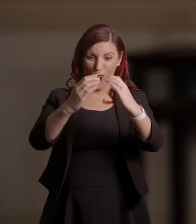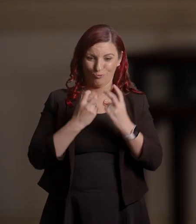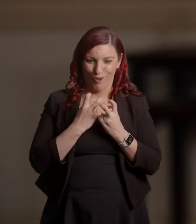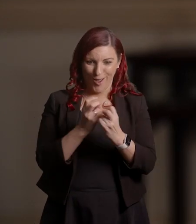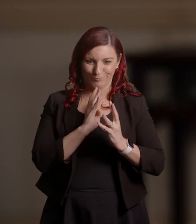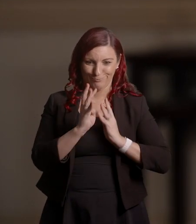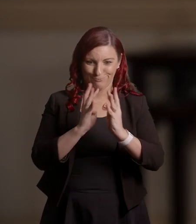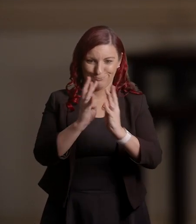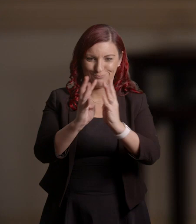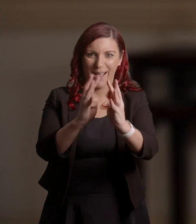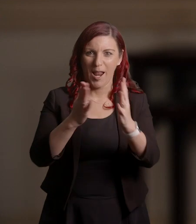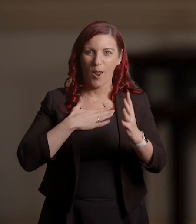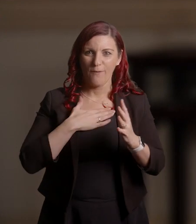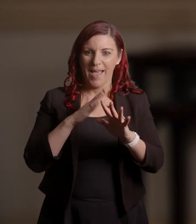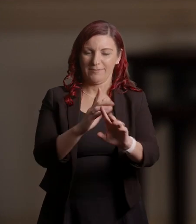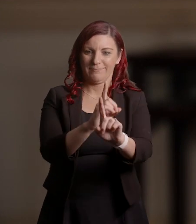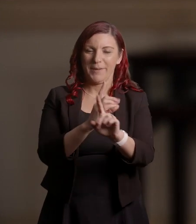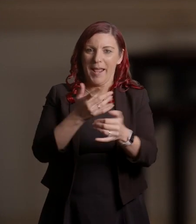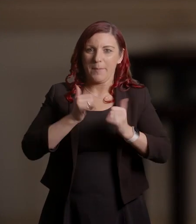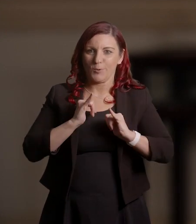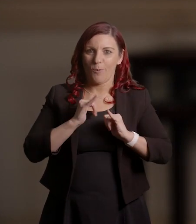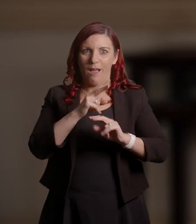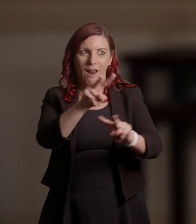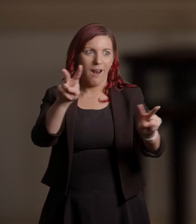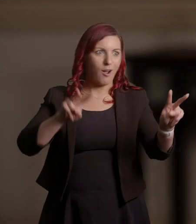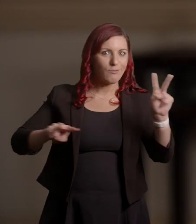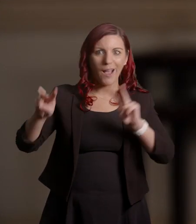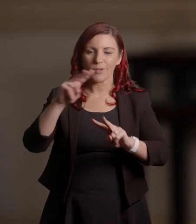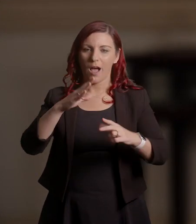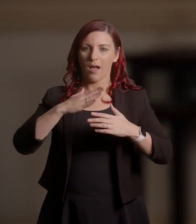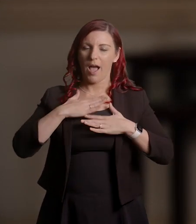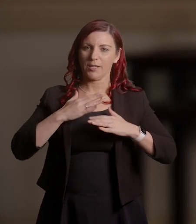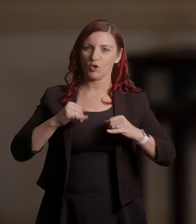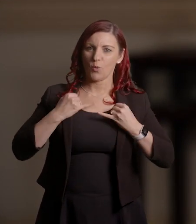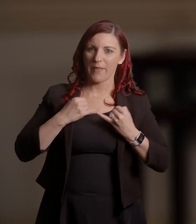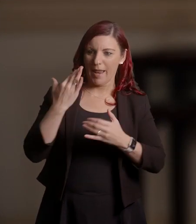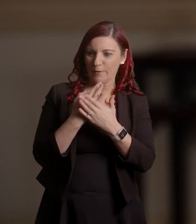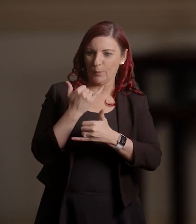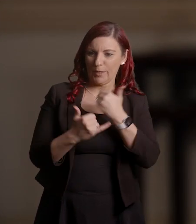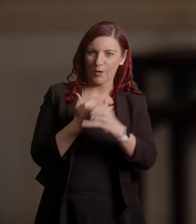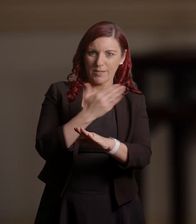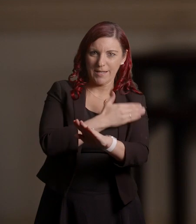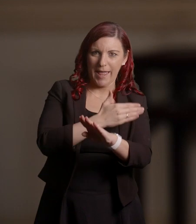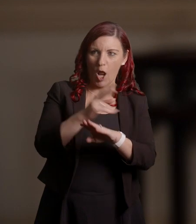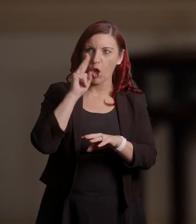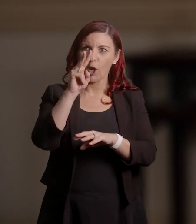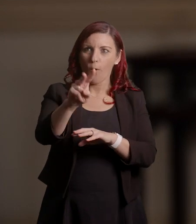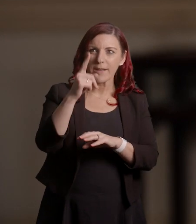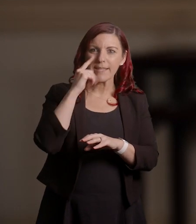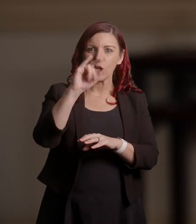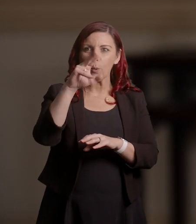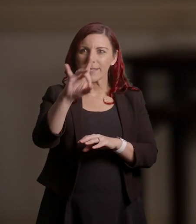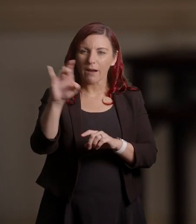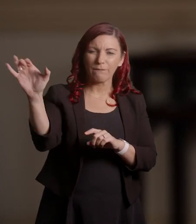out of the tunnel and kind of just taking that moment to appreciate it and take in the crowds, and looking over the past couple of years and seeing the Cusack stand being